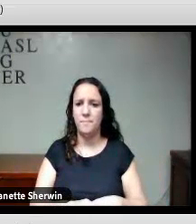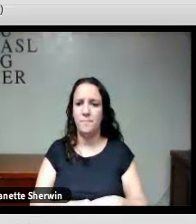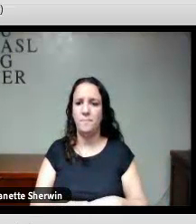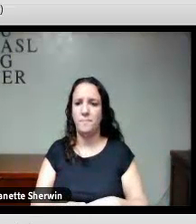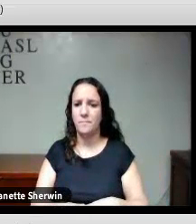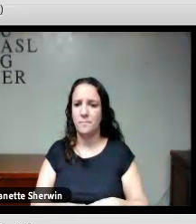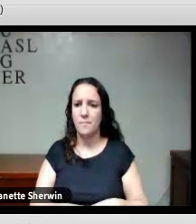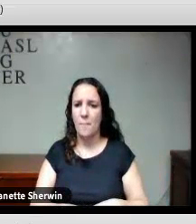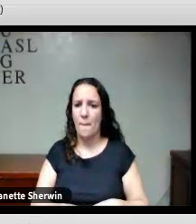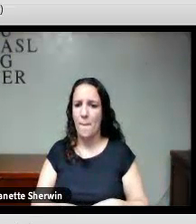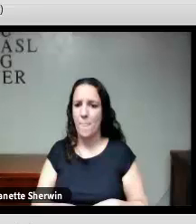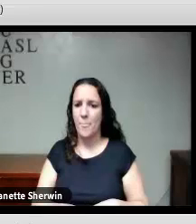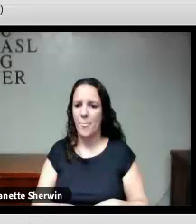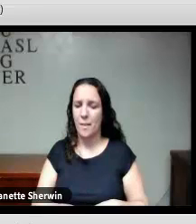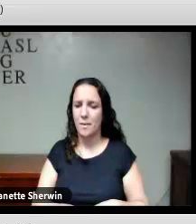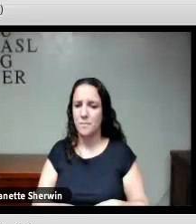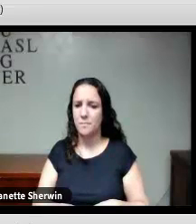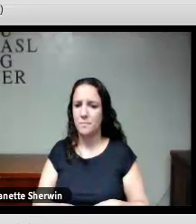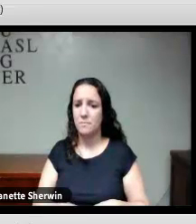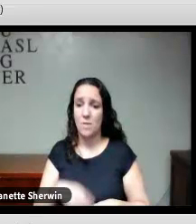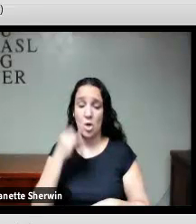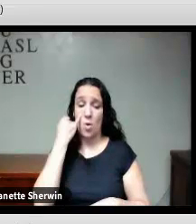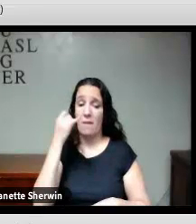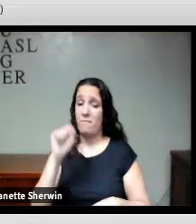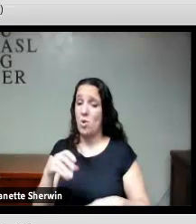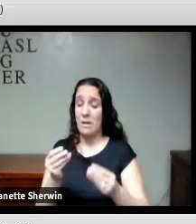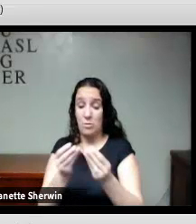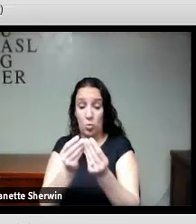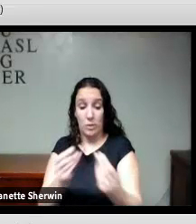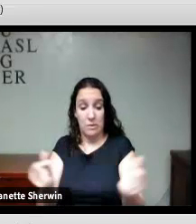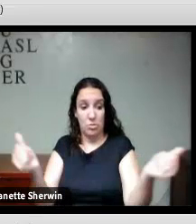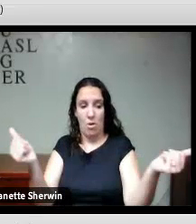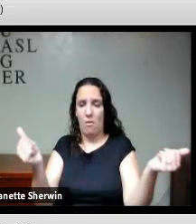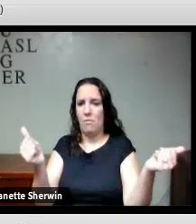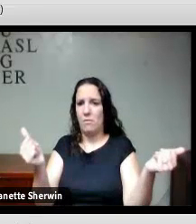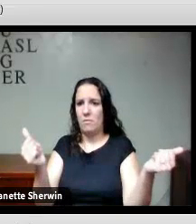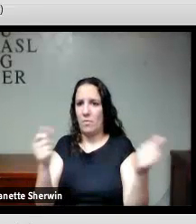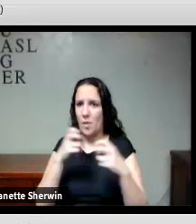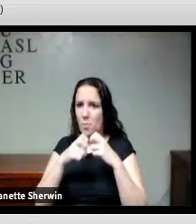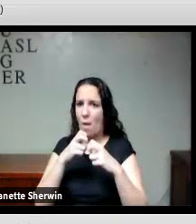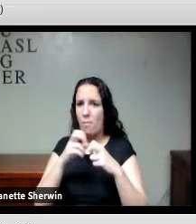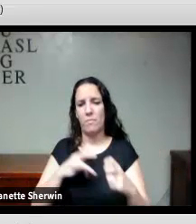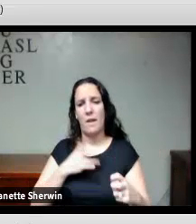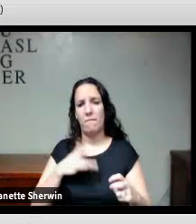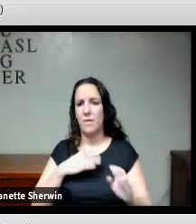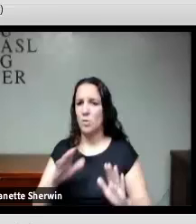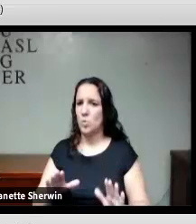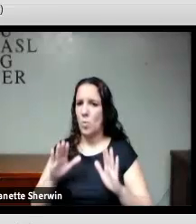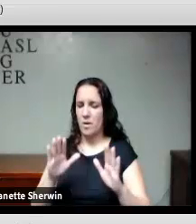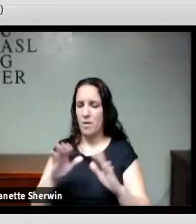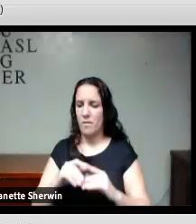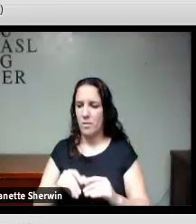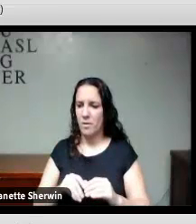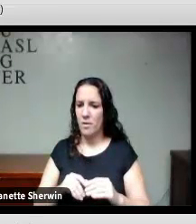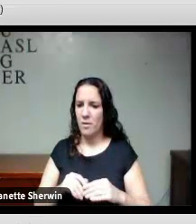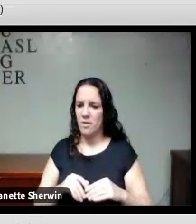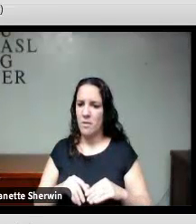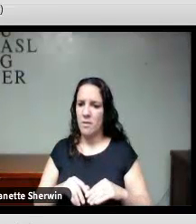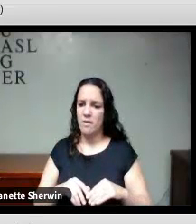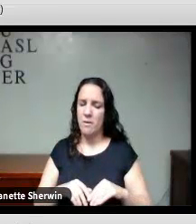And as you said, as Lynn said, if you can resolve it completely, that feels wonderful. And if you resolve it, 9 times out of 10 we resolve